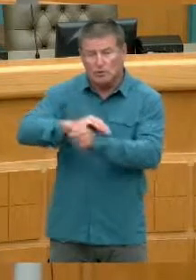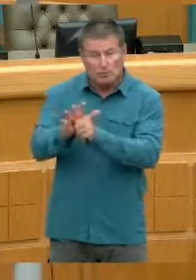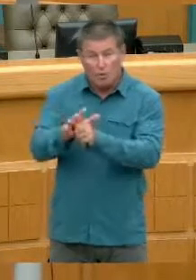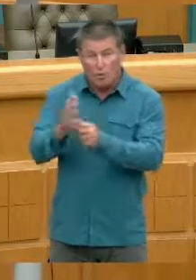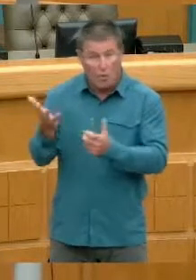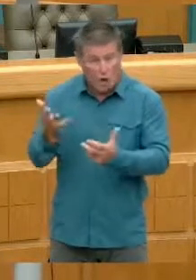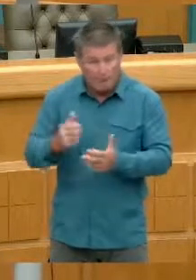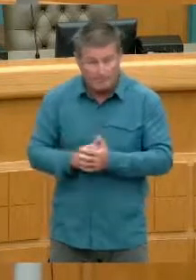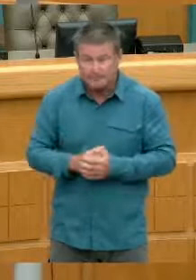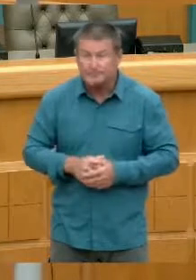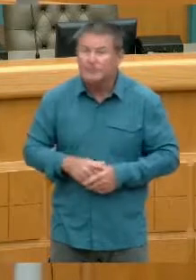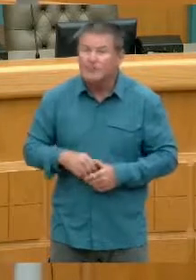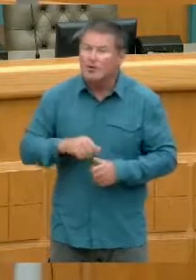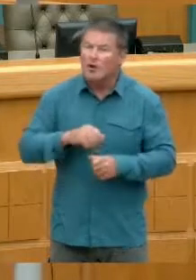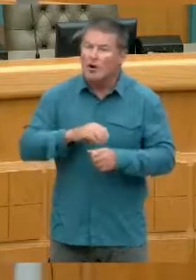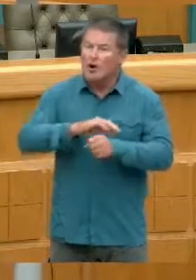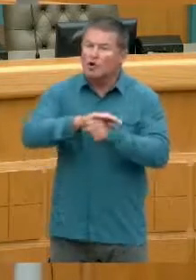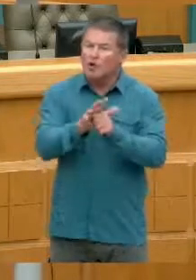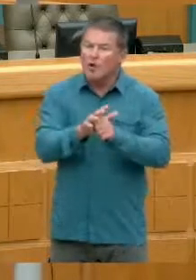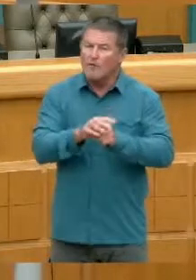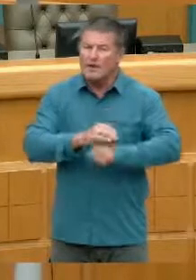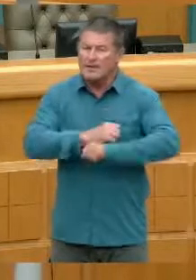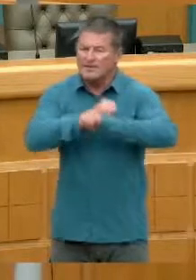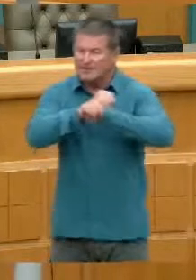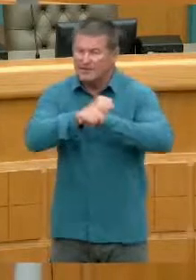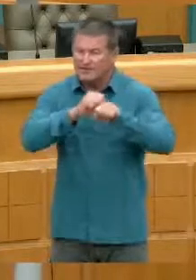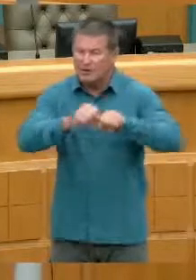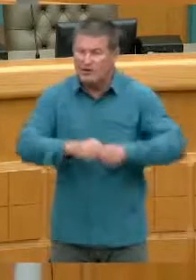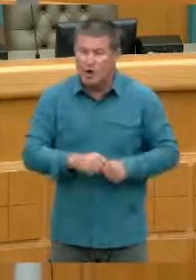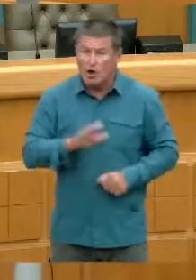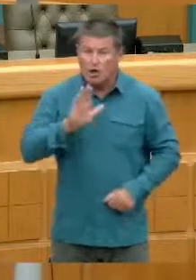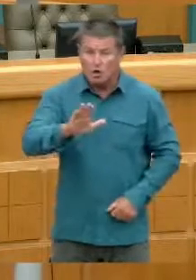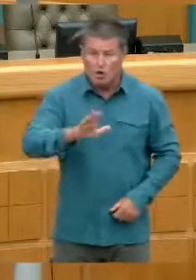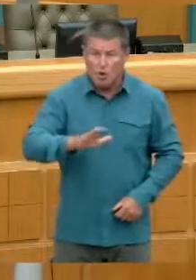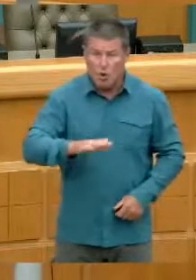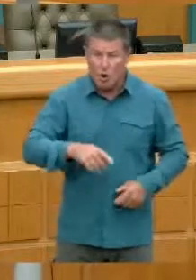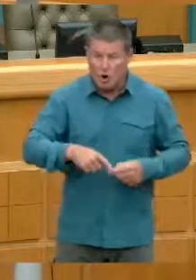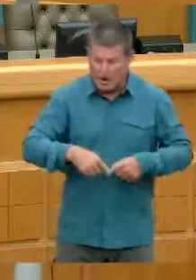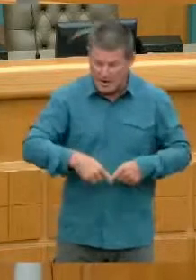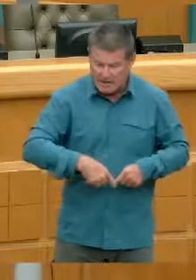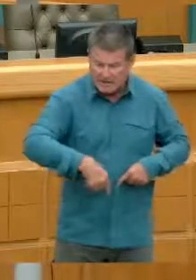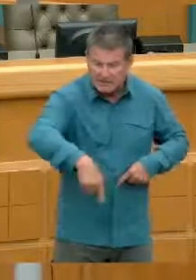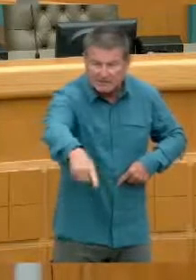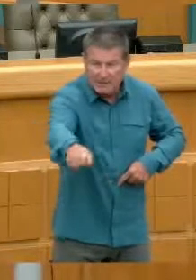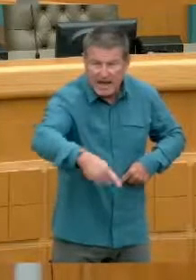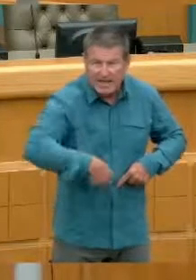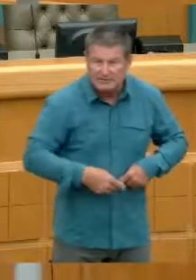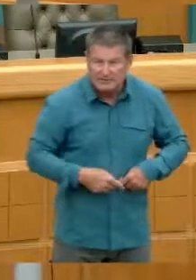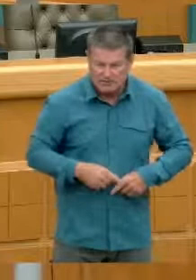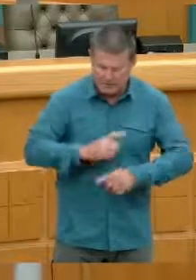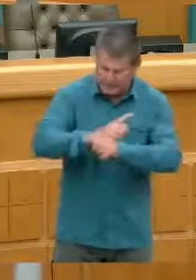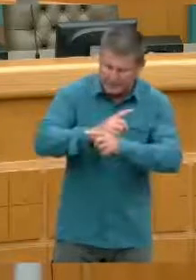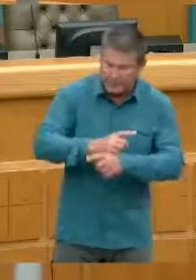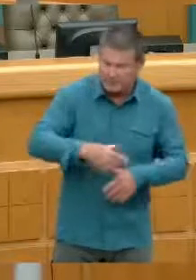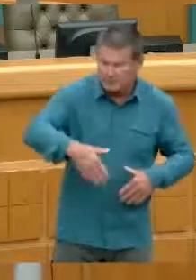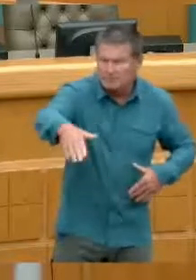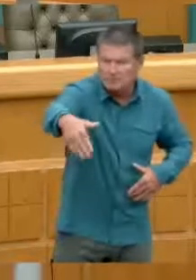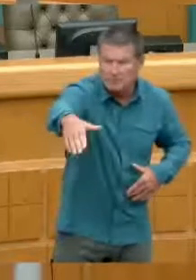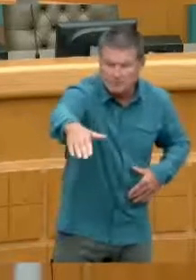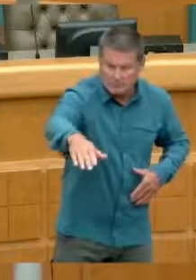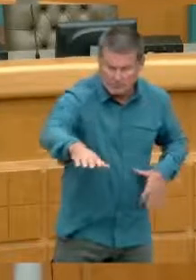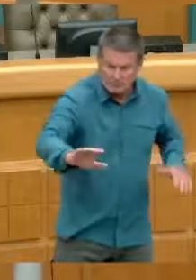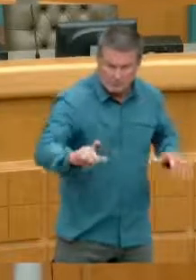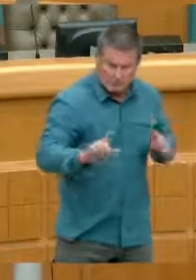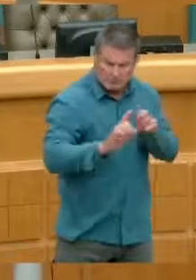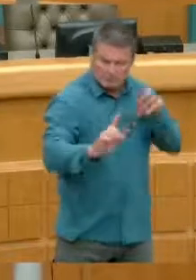is our public health strategies. Defend your space. Practice social distancing of at least 6 feet between you and